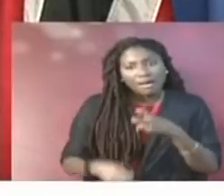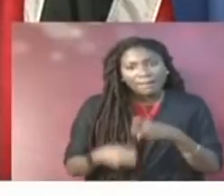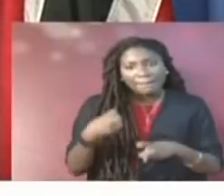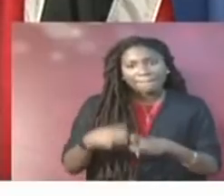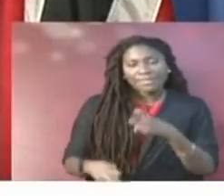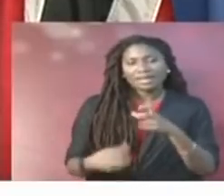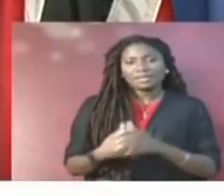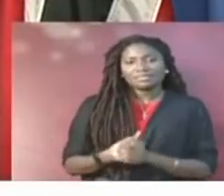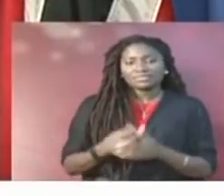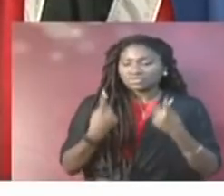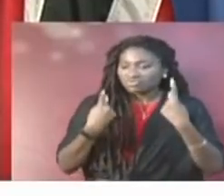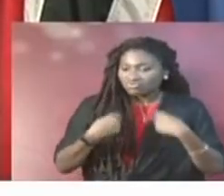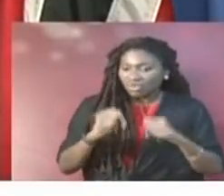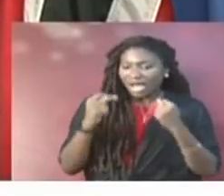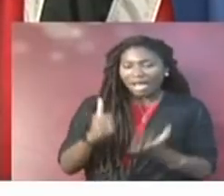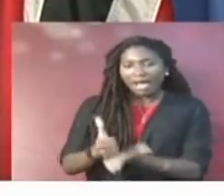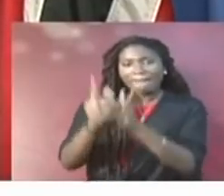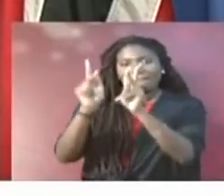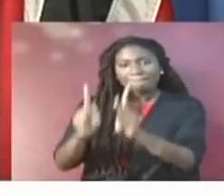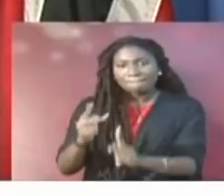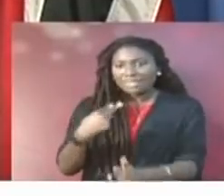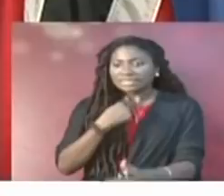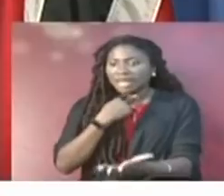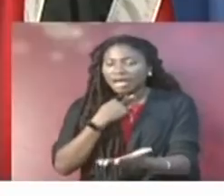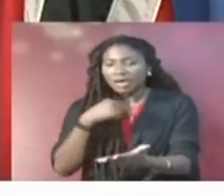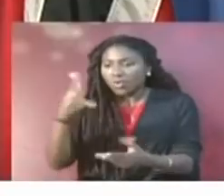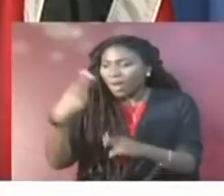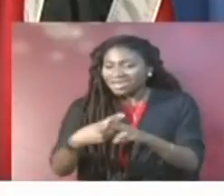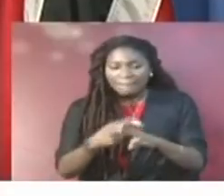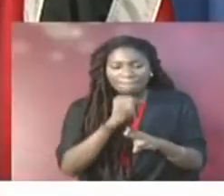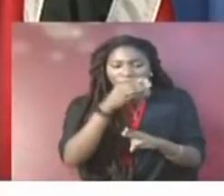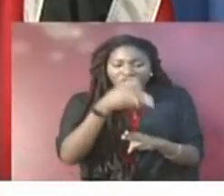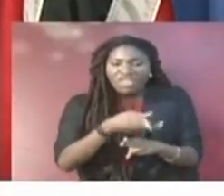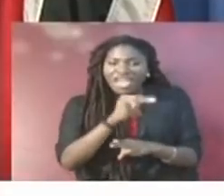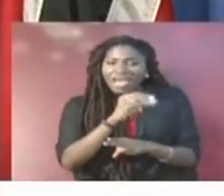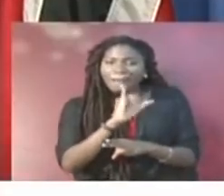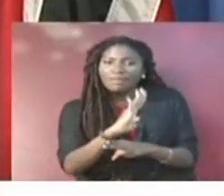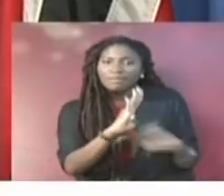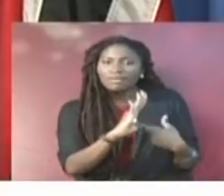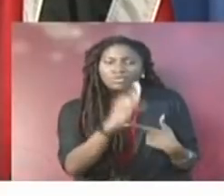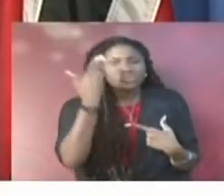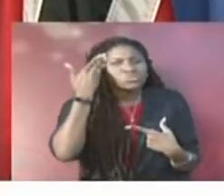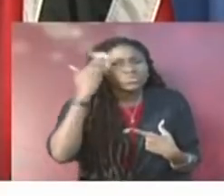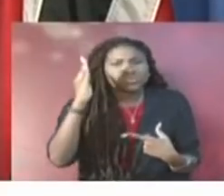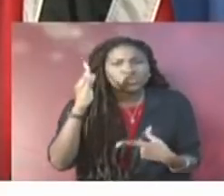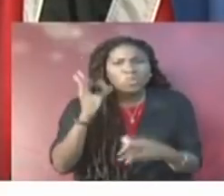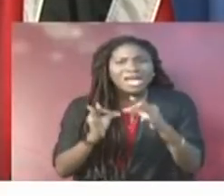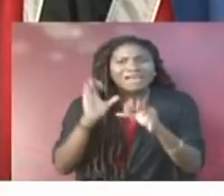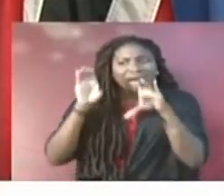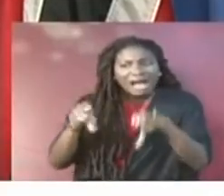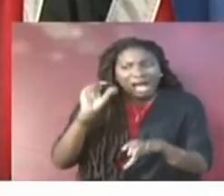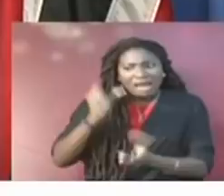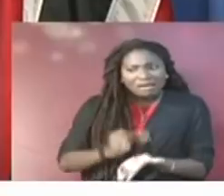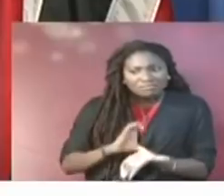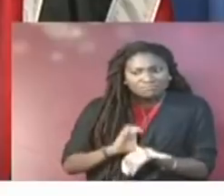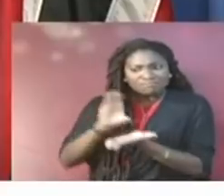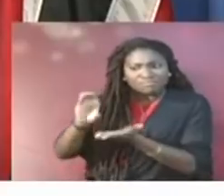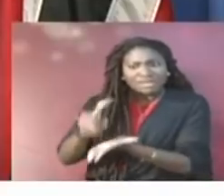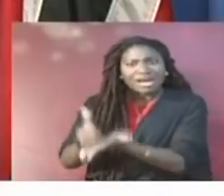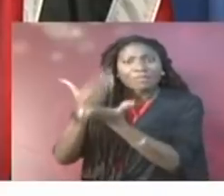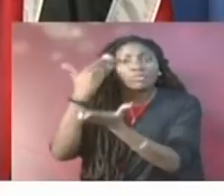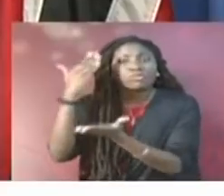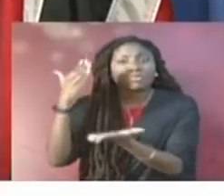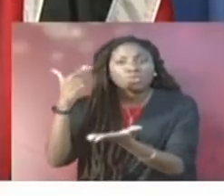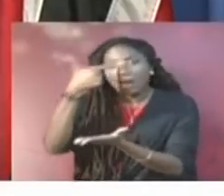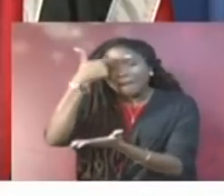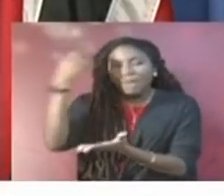department to try to help. Because if you don't have some parameter to determine who qualifies for the help, you know what's going to happen.